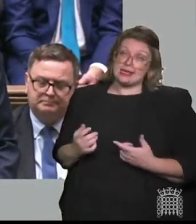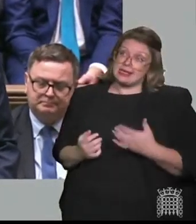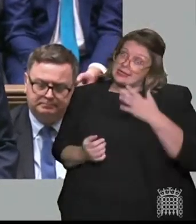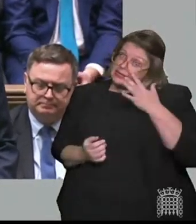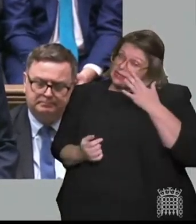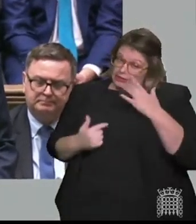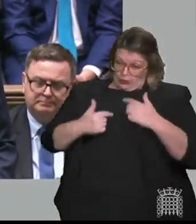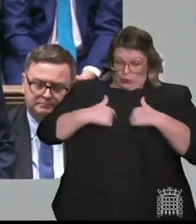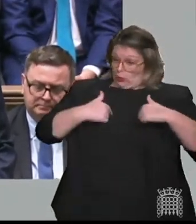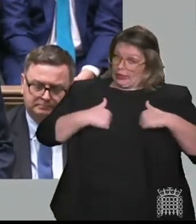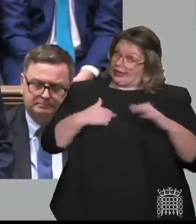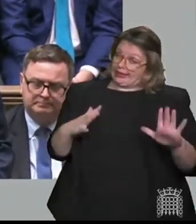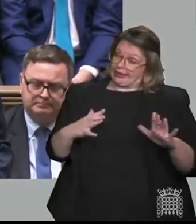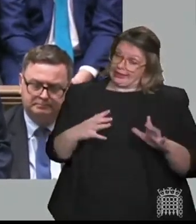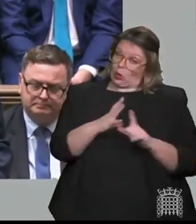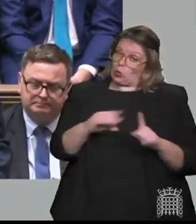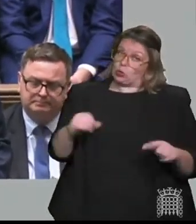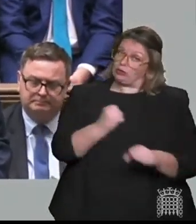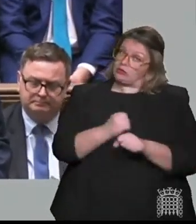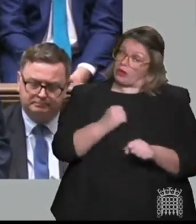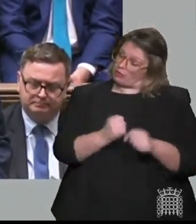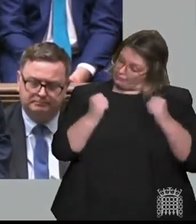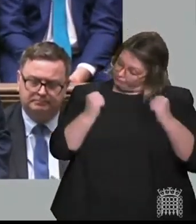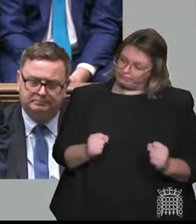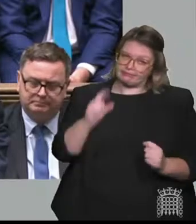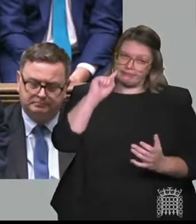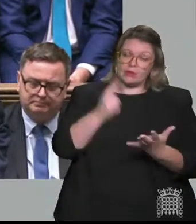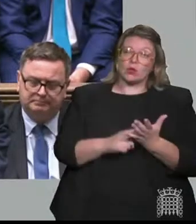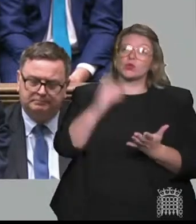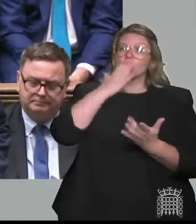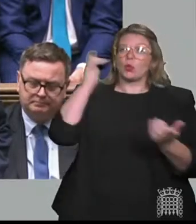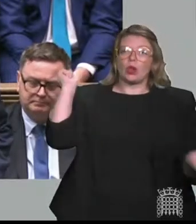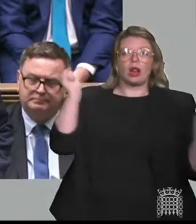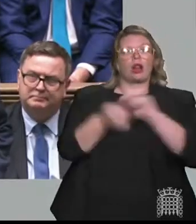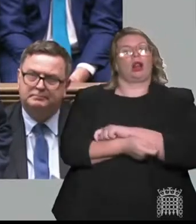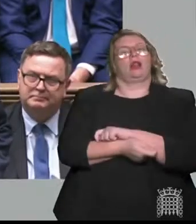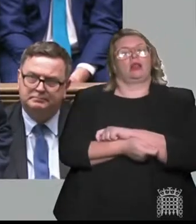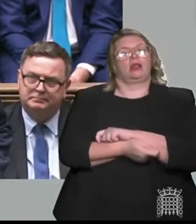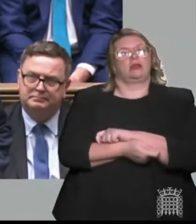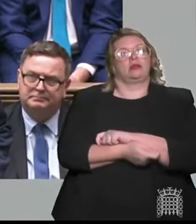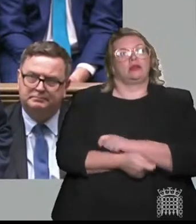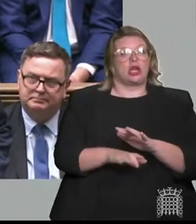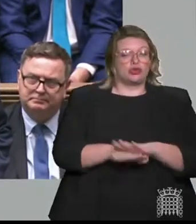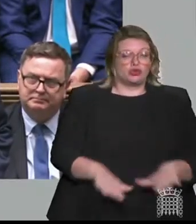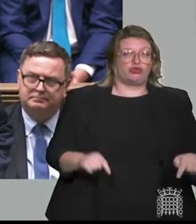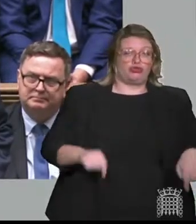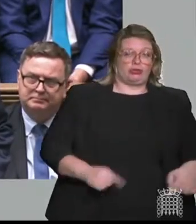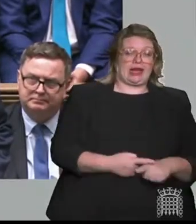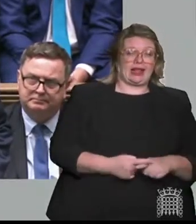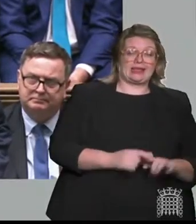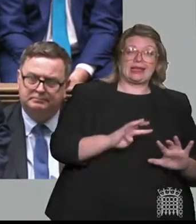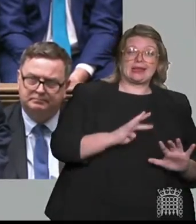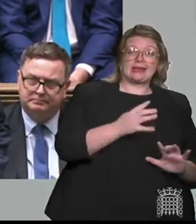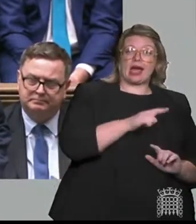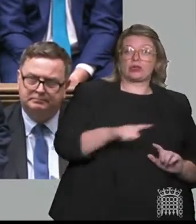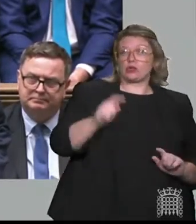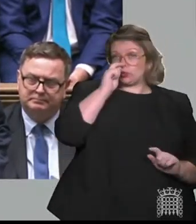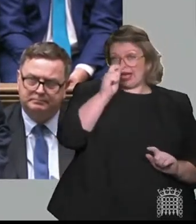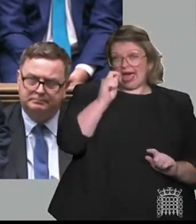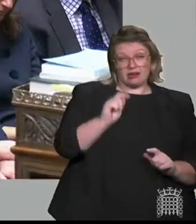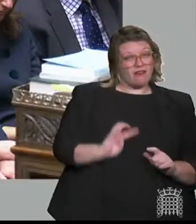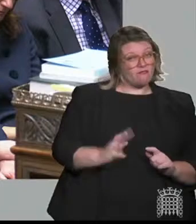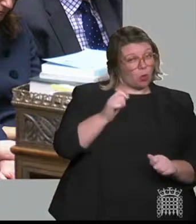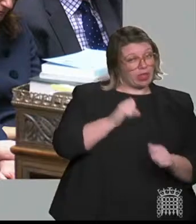strong opposition, we took difficult decisions to reform our schools. England's 9 to 10-year-olds are now the 4th best readers